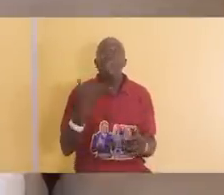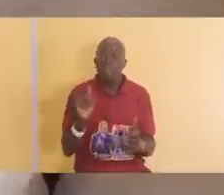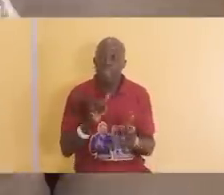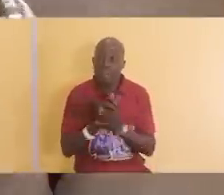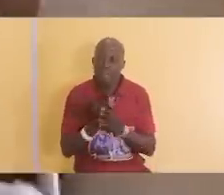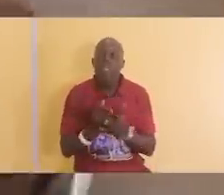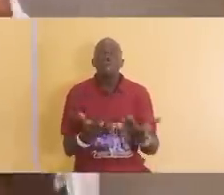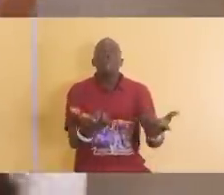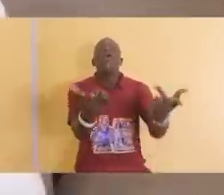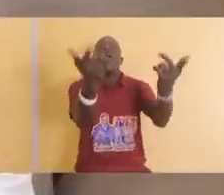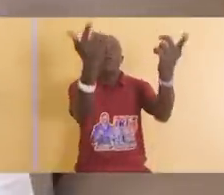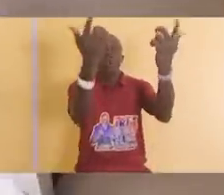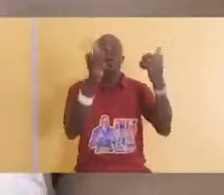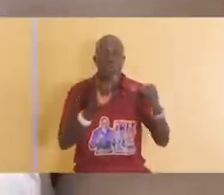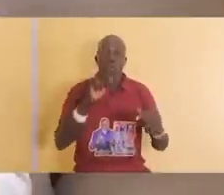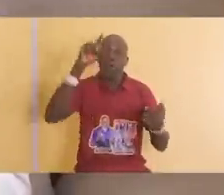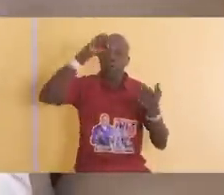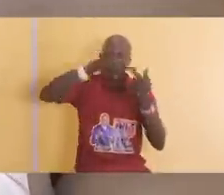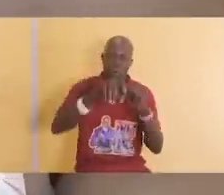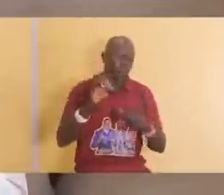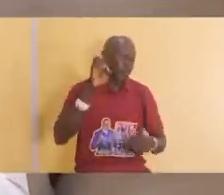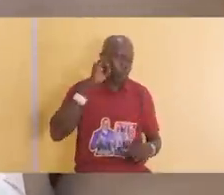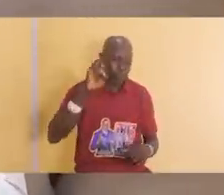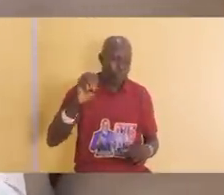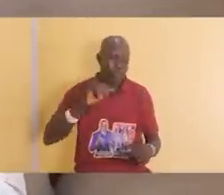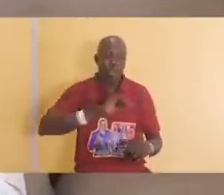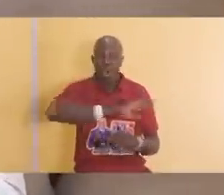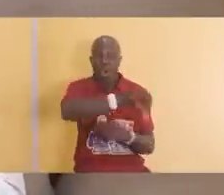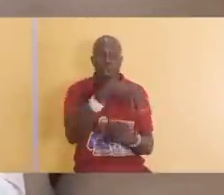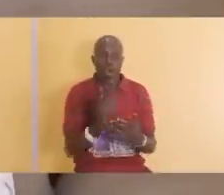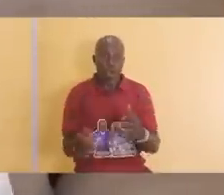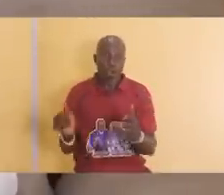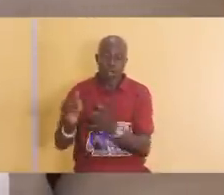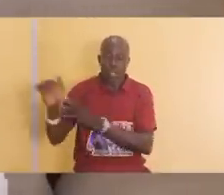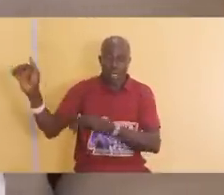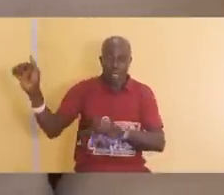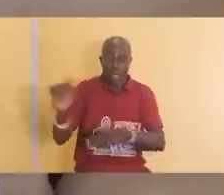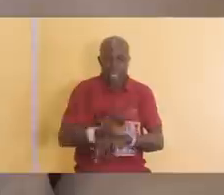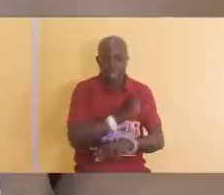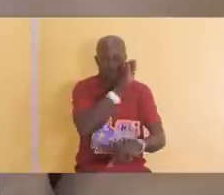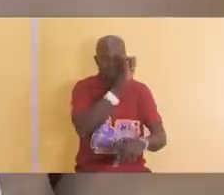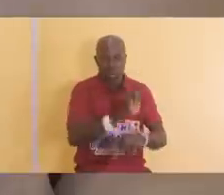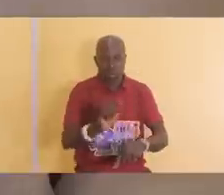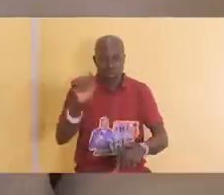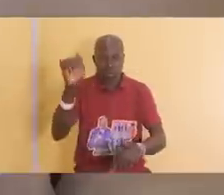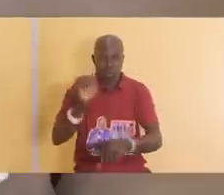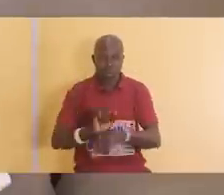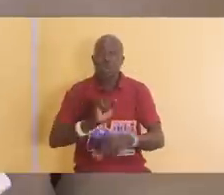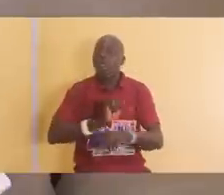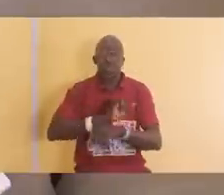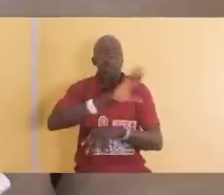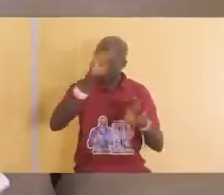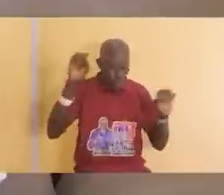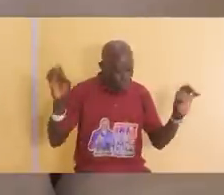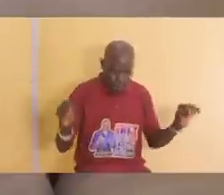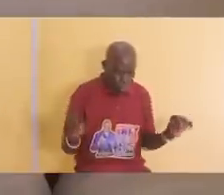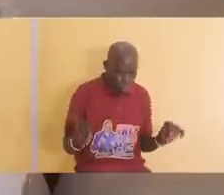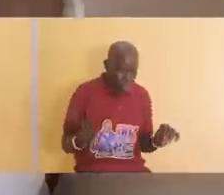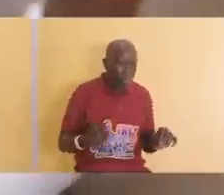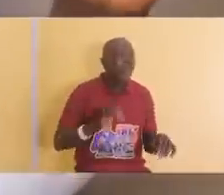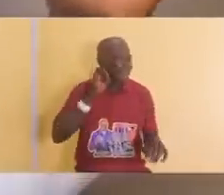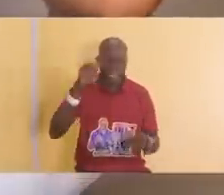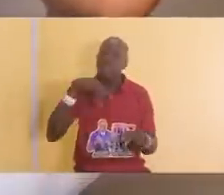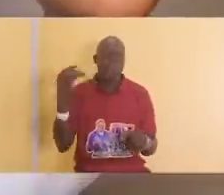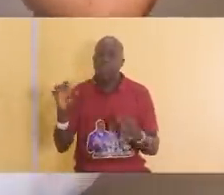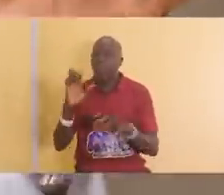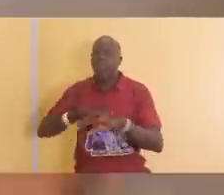28. Jesus has talked to me. Come unto me. This is sir. Did you call lazy people? So pe